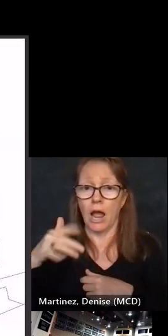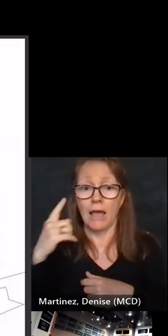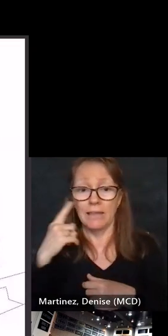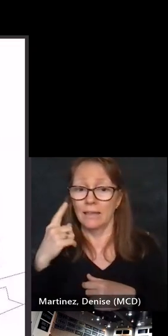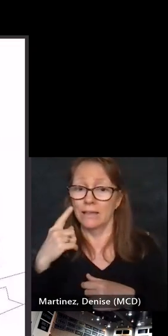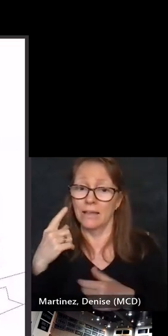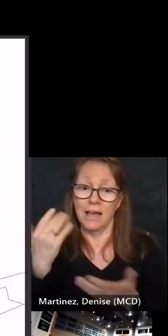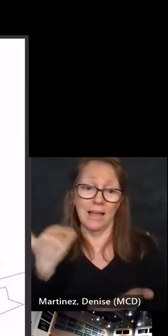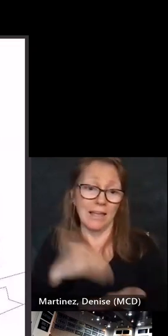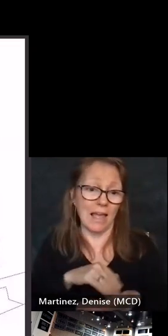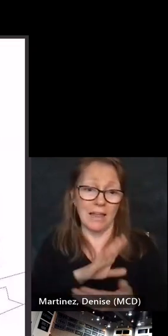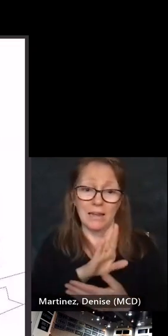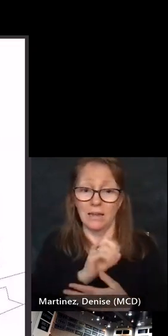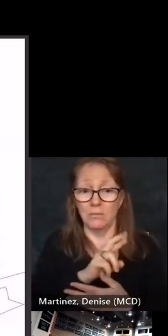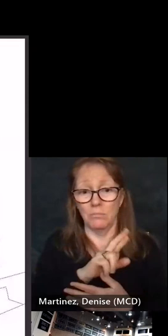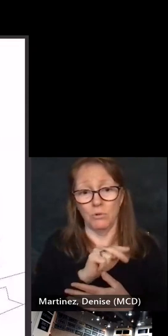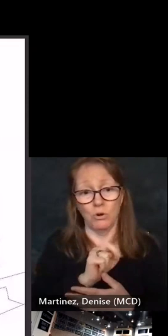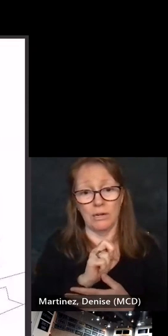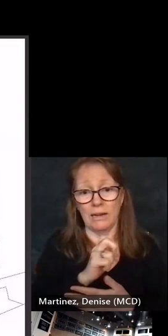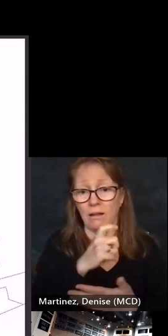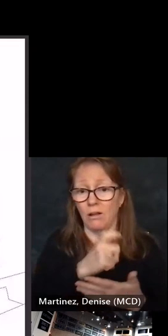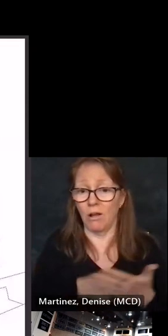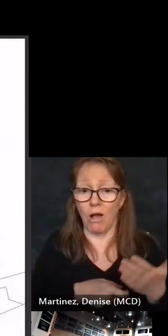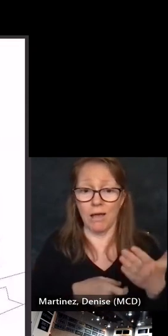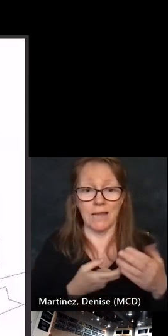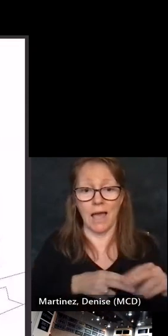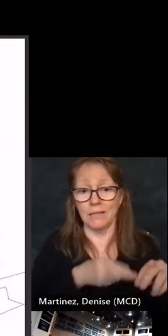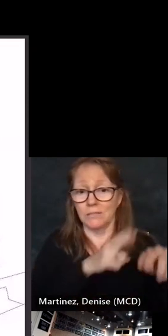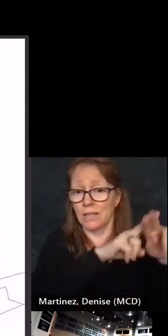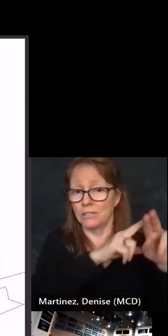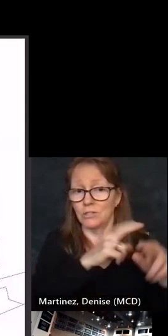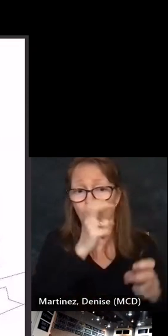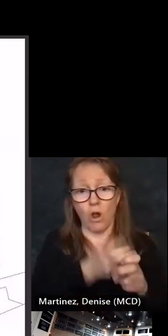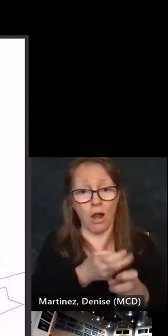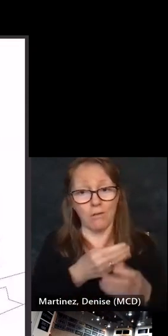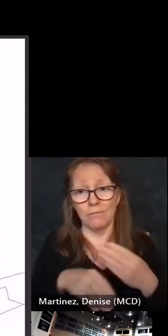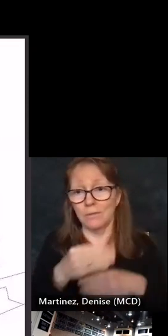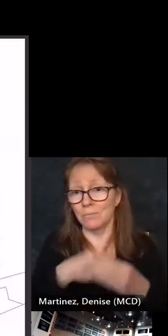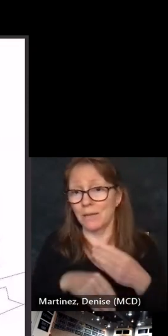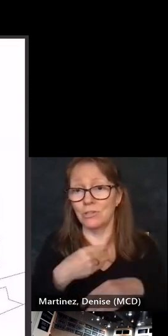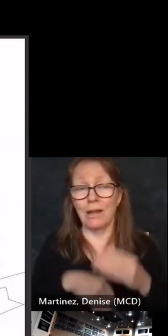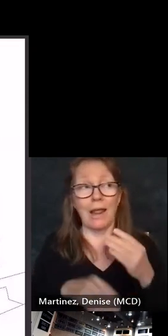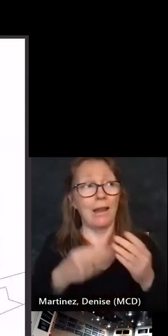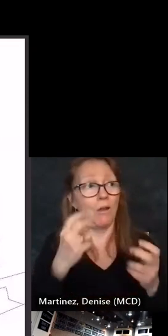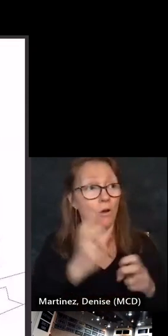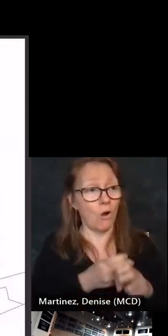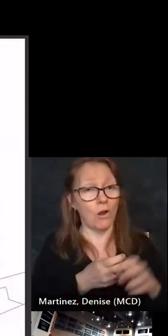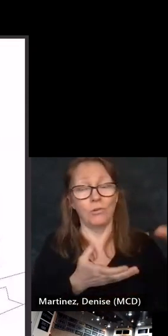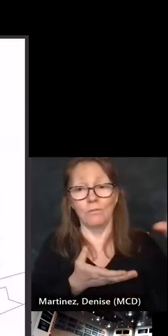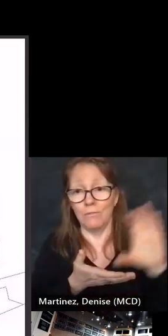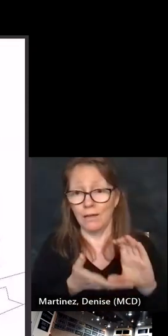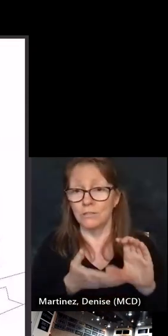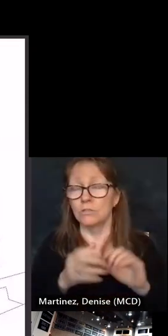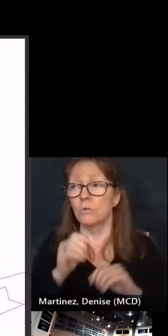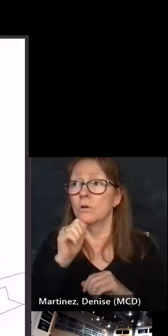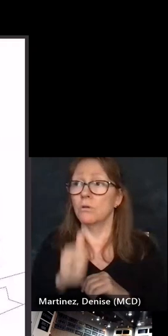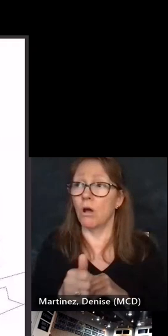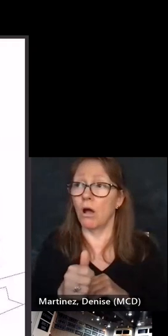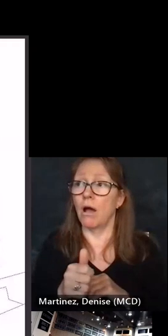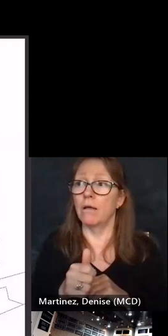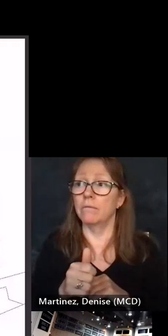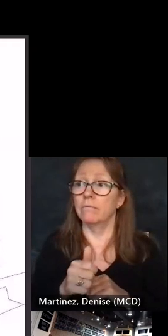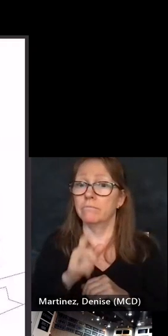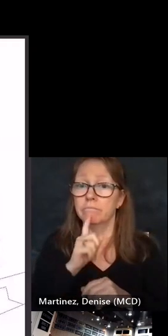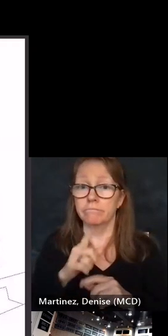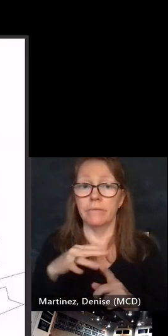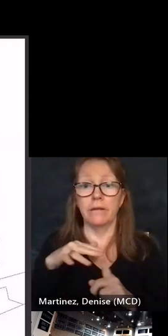about cost escalation and how difficult it is to get these budgets right and get these things funded. So we're not necessarily in an environment where it's a slam